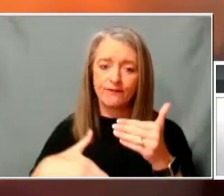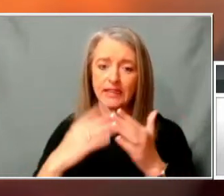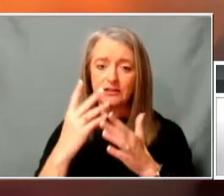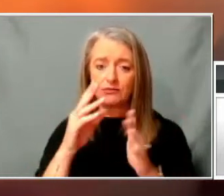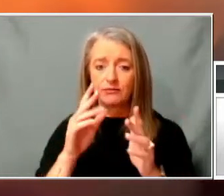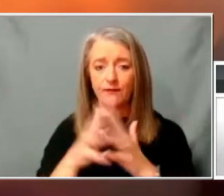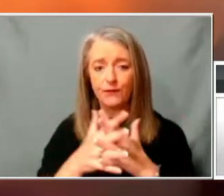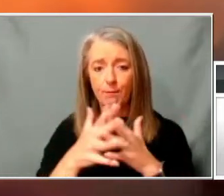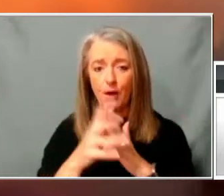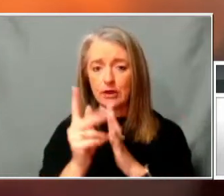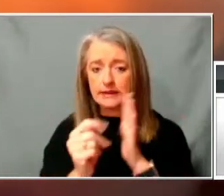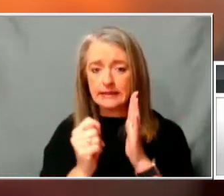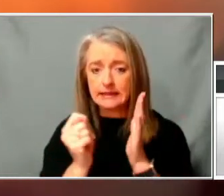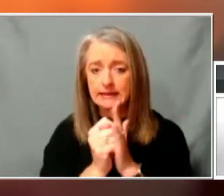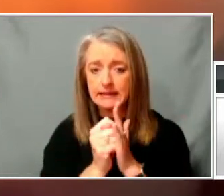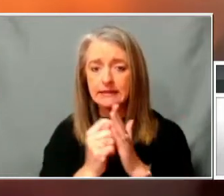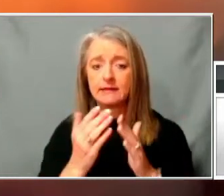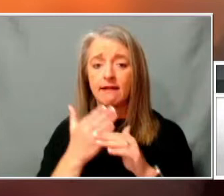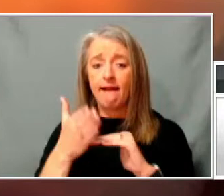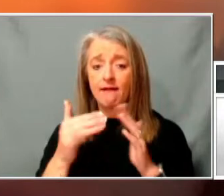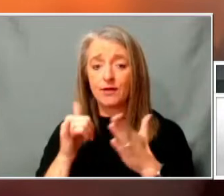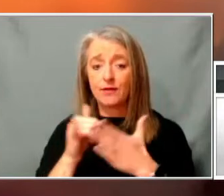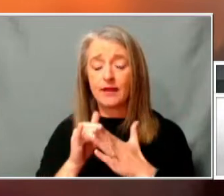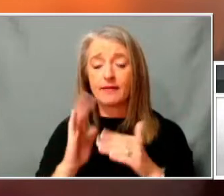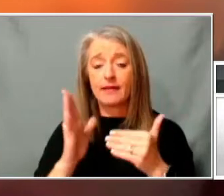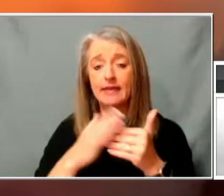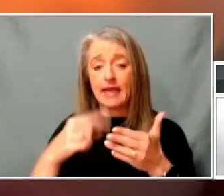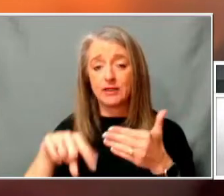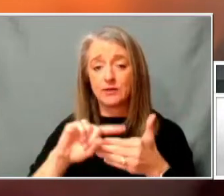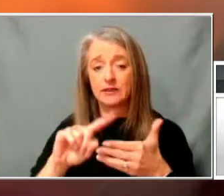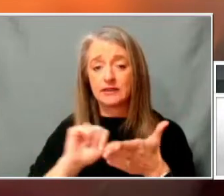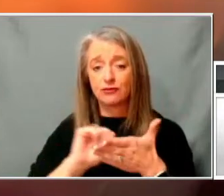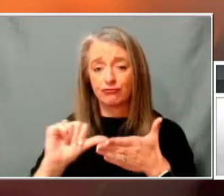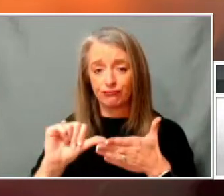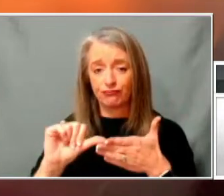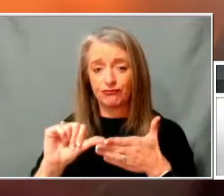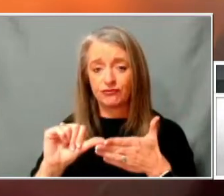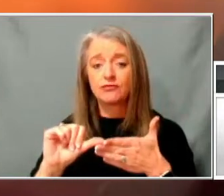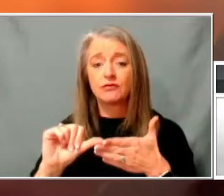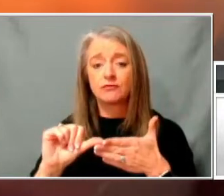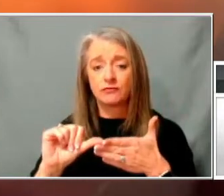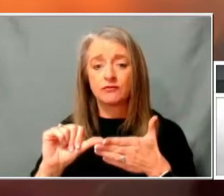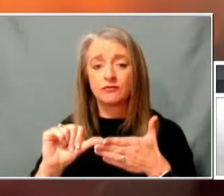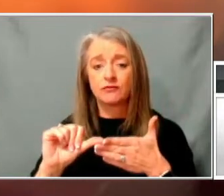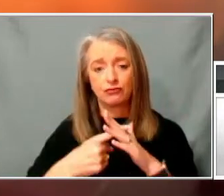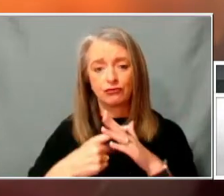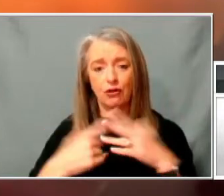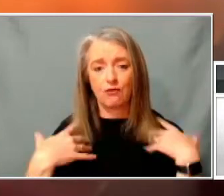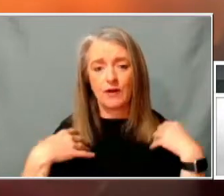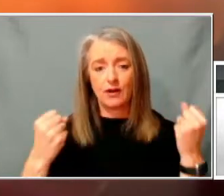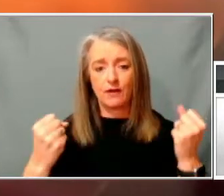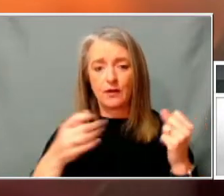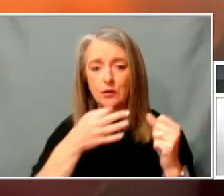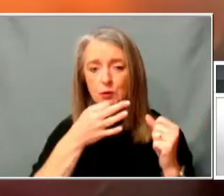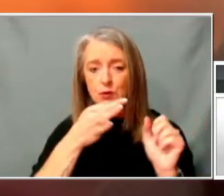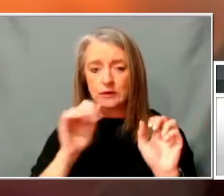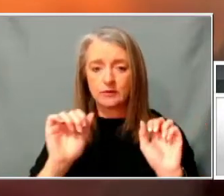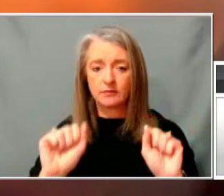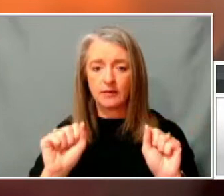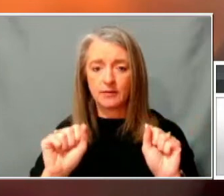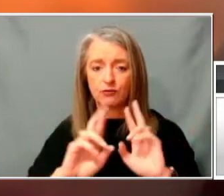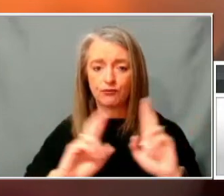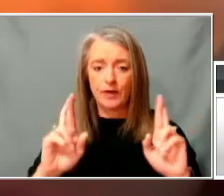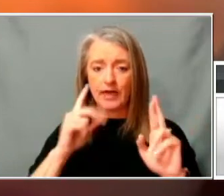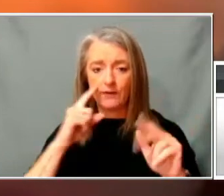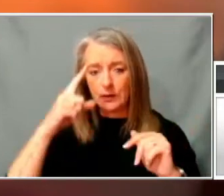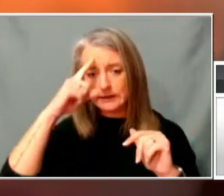So immediately after the season, that next week we scheduled surgery so that he could start his recovery as soon as possible to be ready